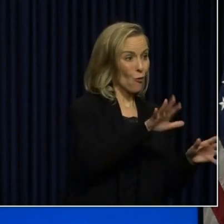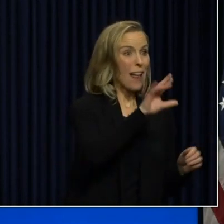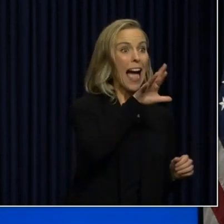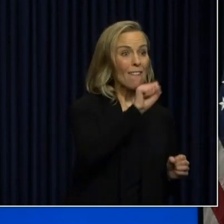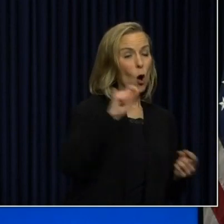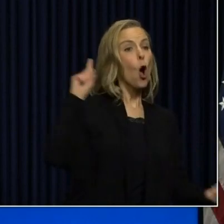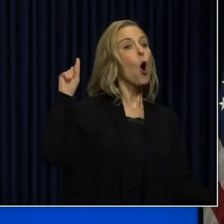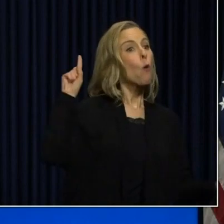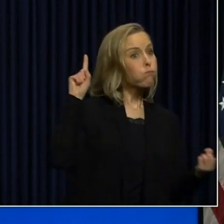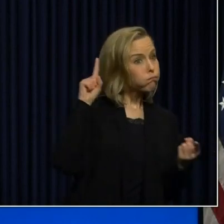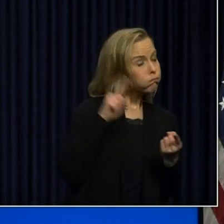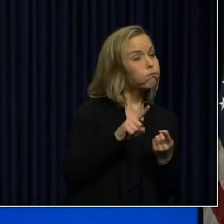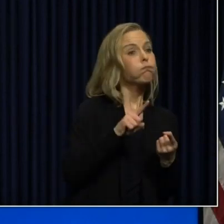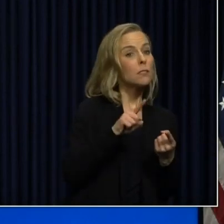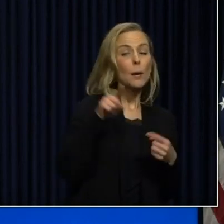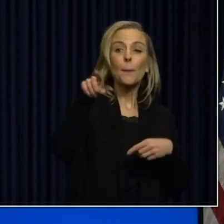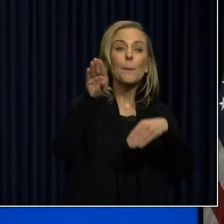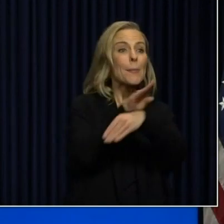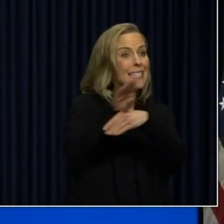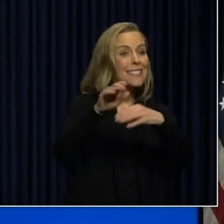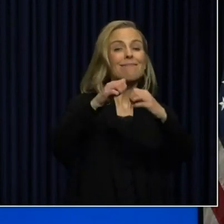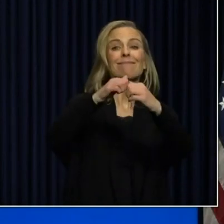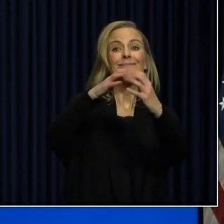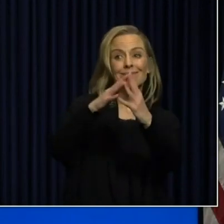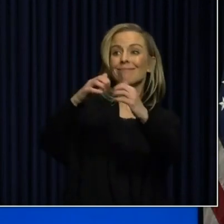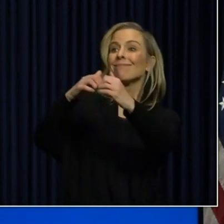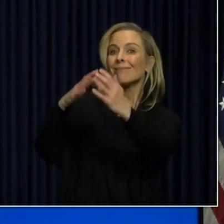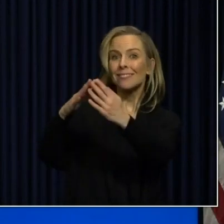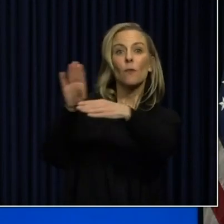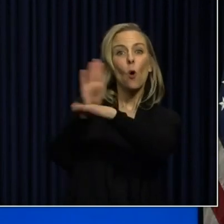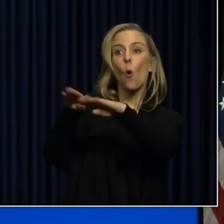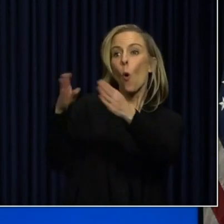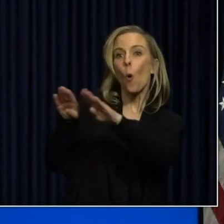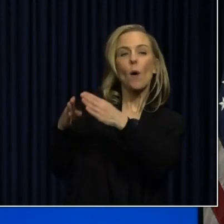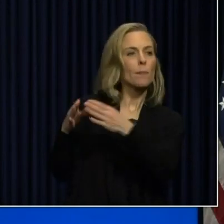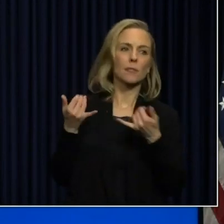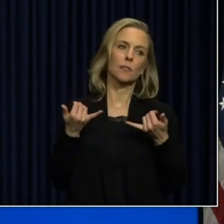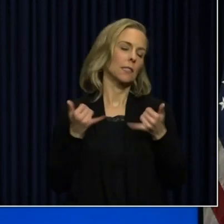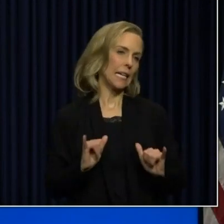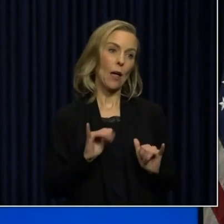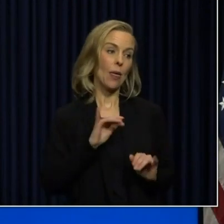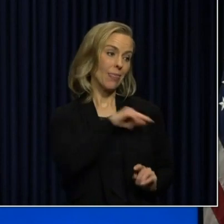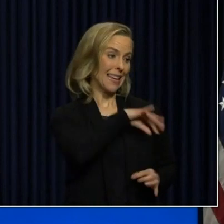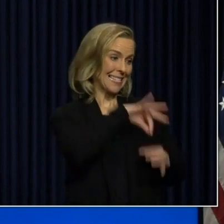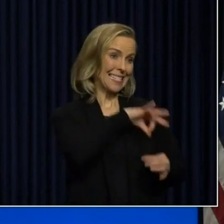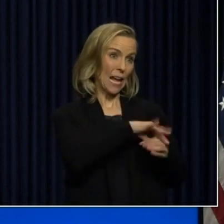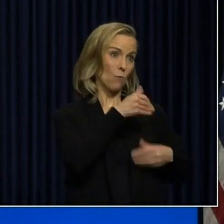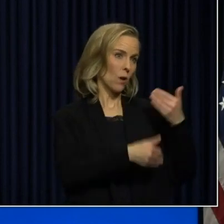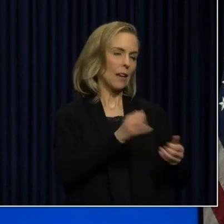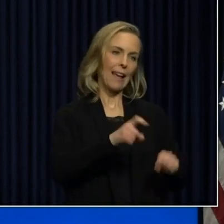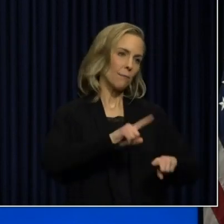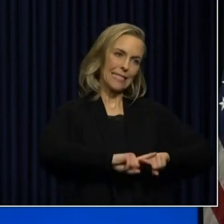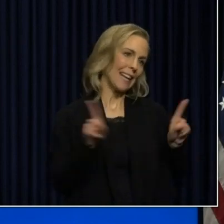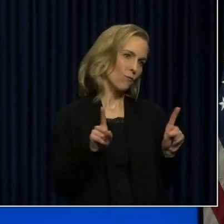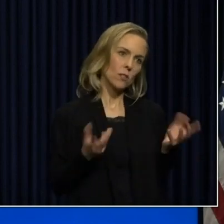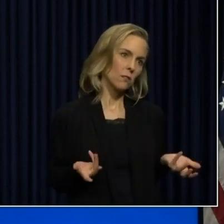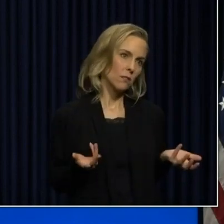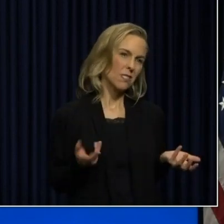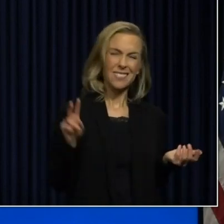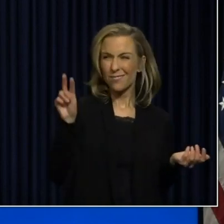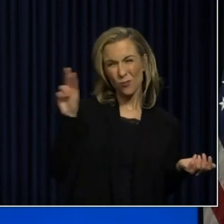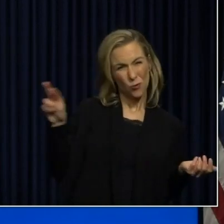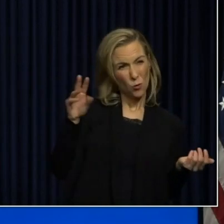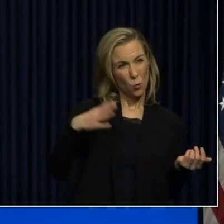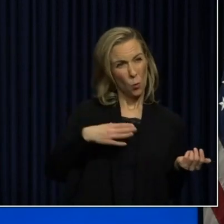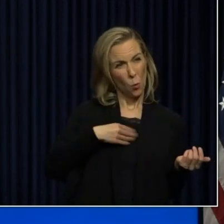able to start opening things up, this election would have to look different. Because when you look at phase one under the White House plan, it's groups no